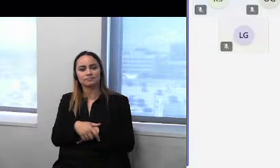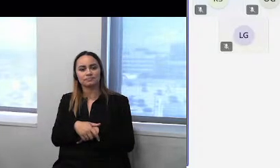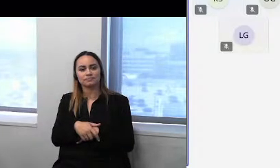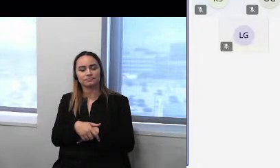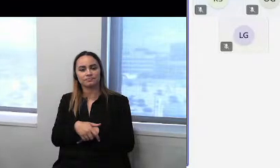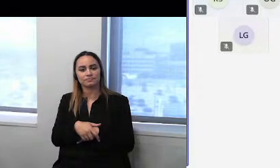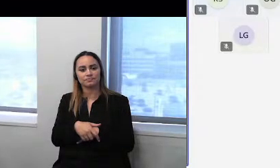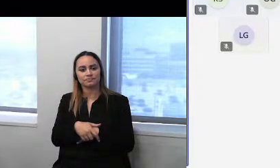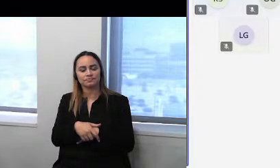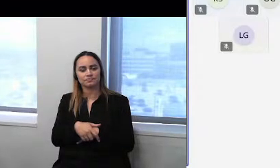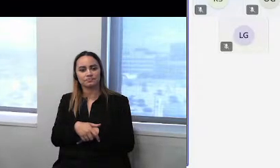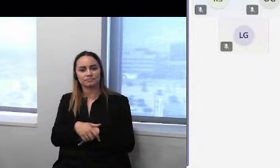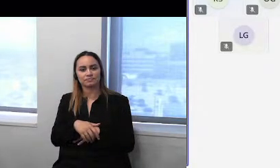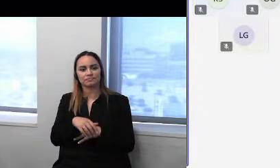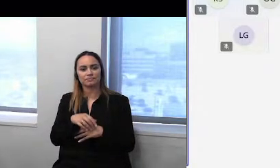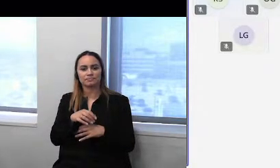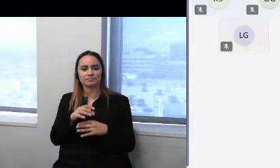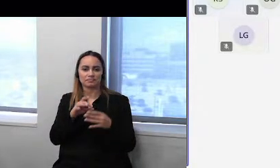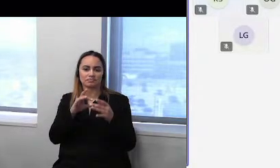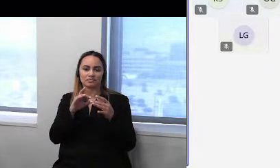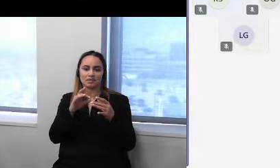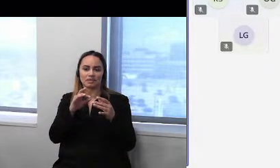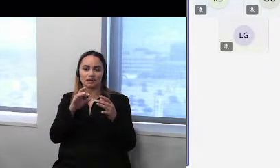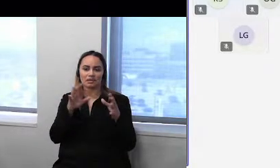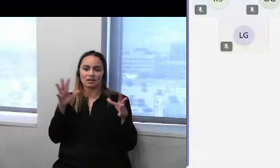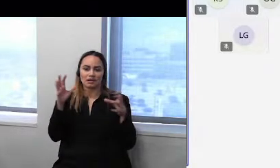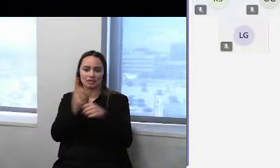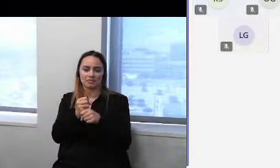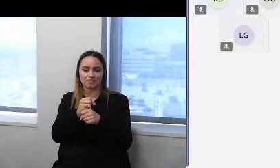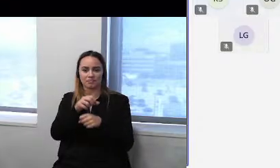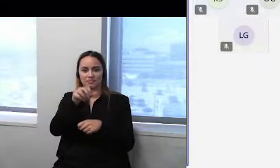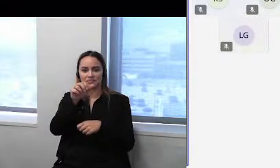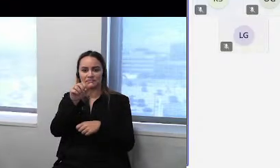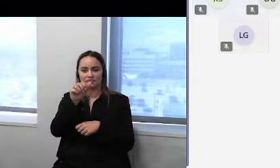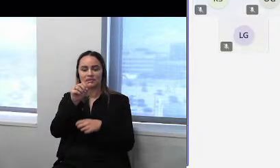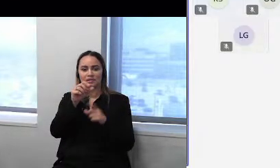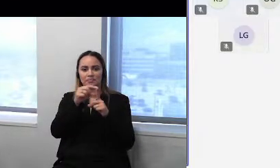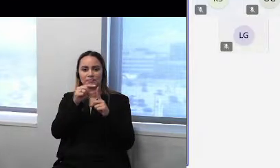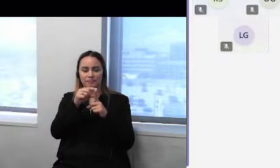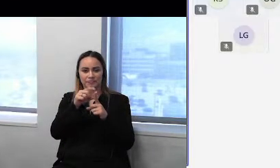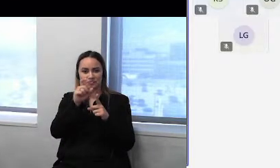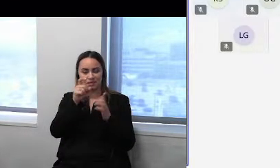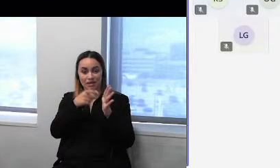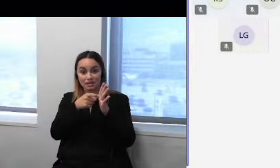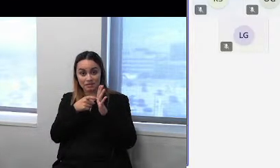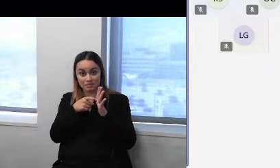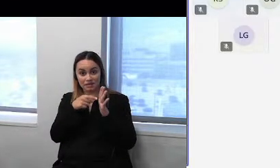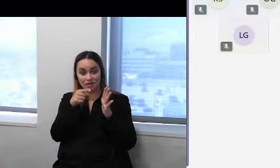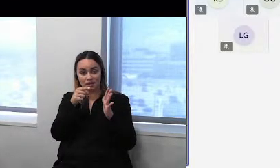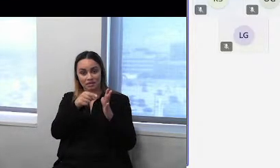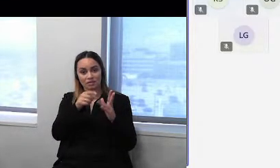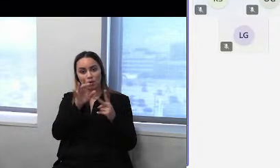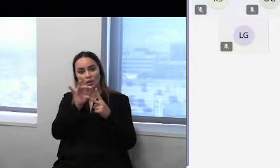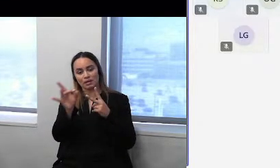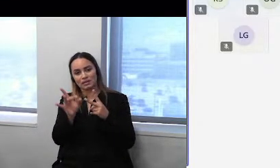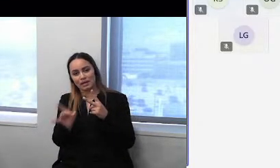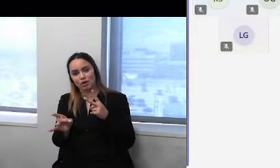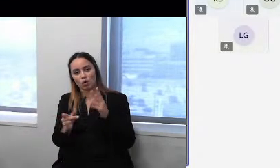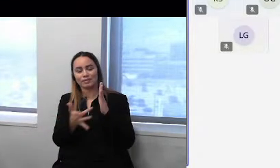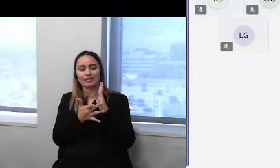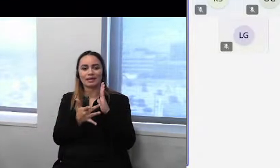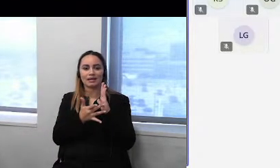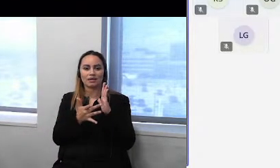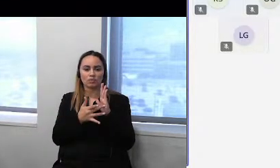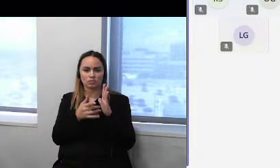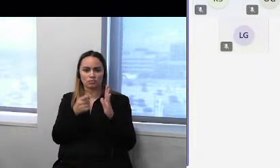Right now it's an acronym, so I'm not. Alternate technical requirements. Now I understand. Yeah, I heard the term